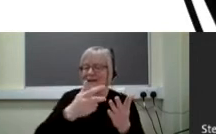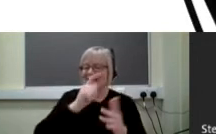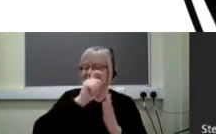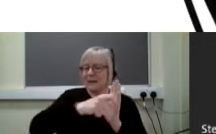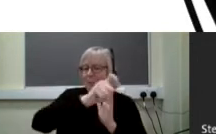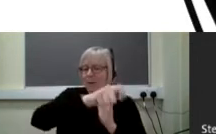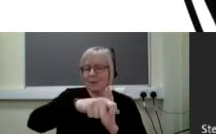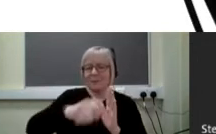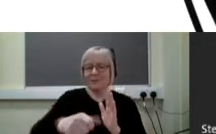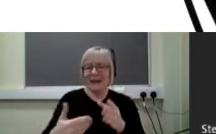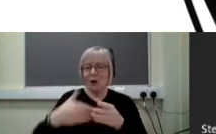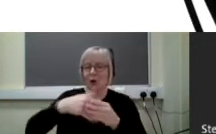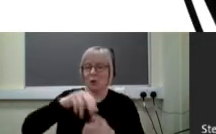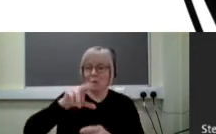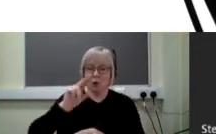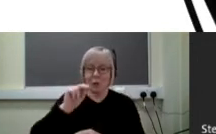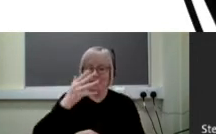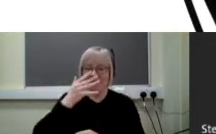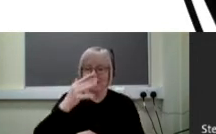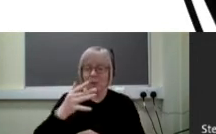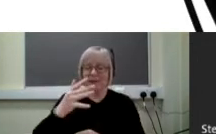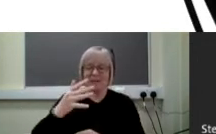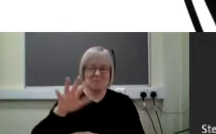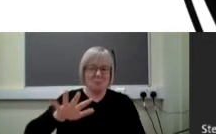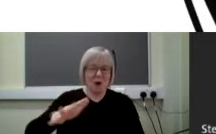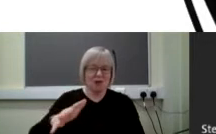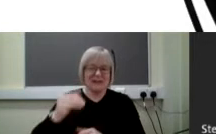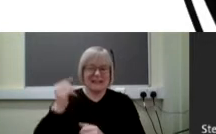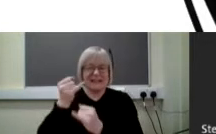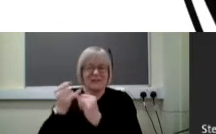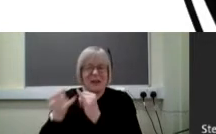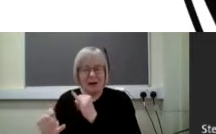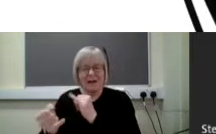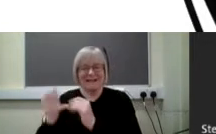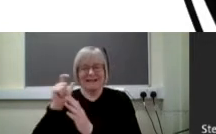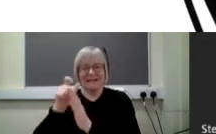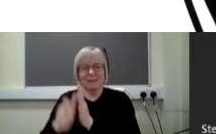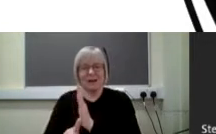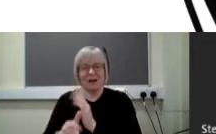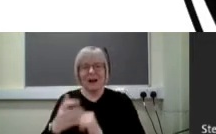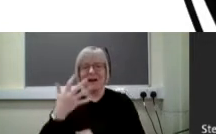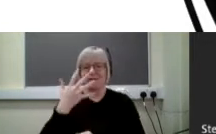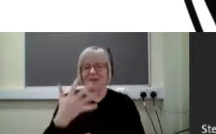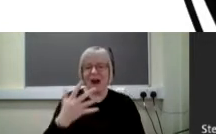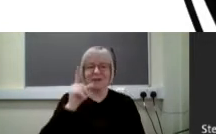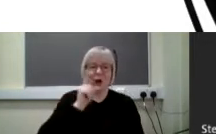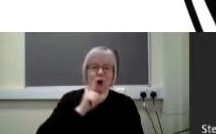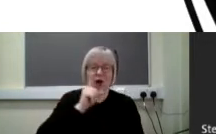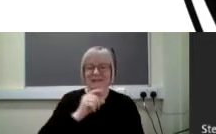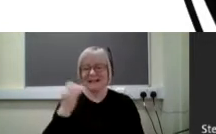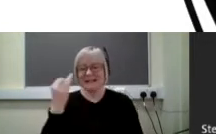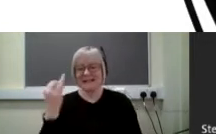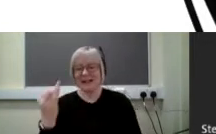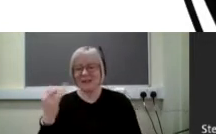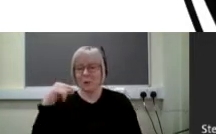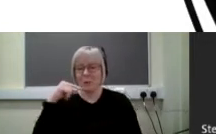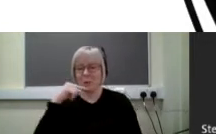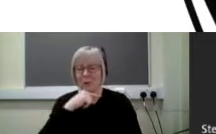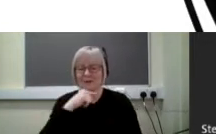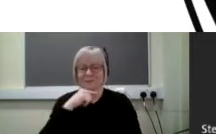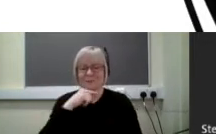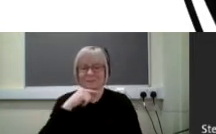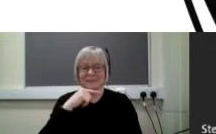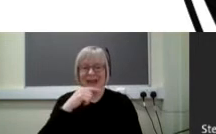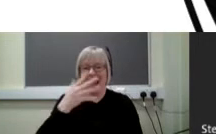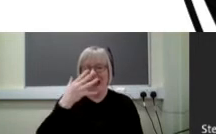included 12 adolescents with moderate to severe disabilities. 5 of them were girls and 7 were boys, and they were